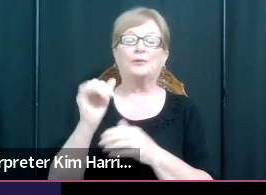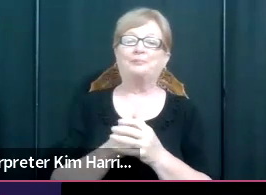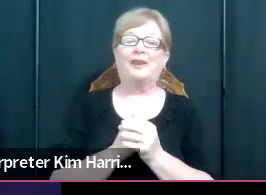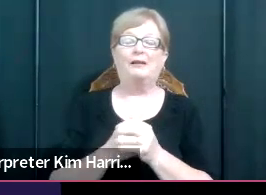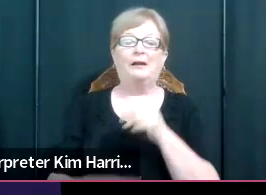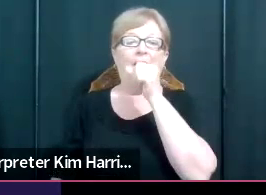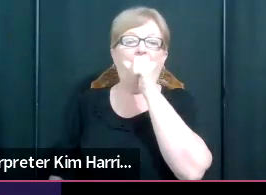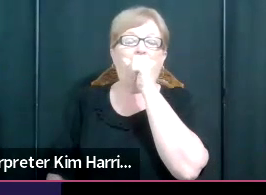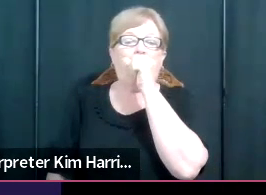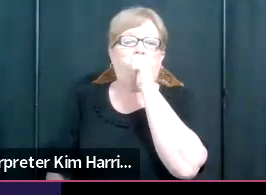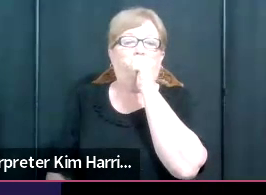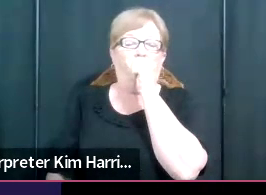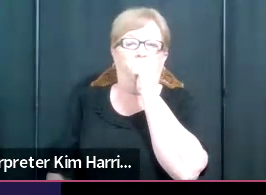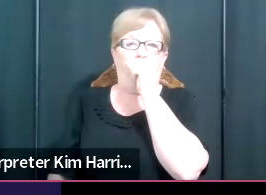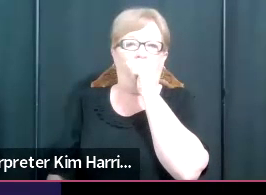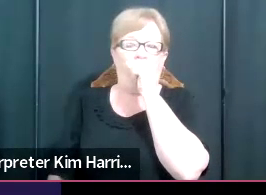And then we have